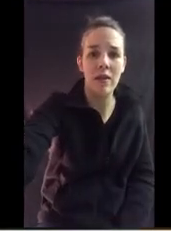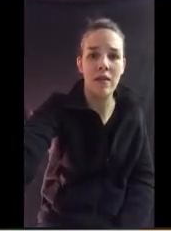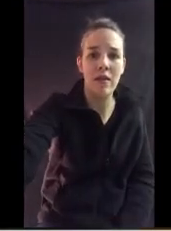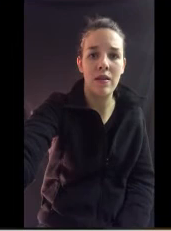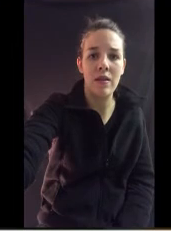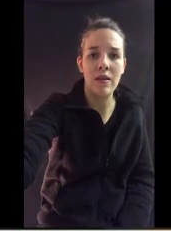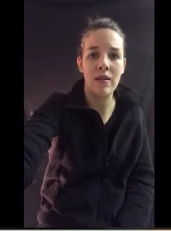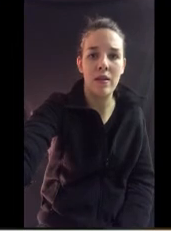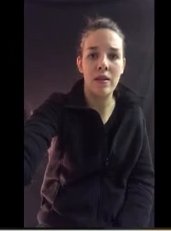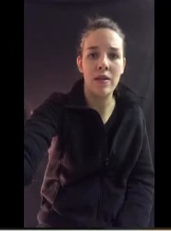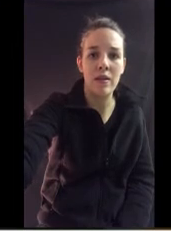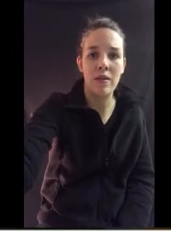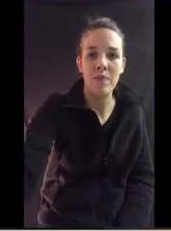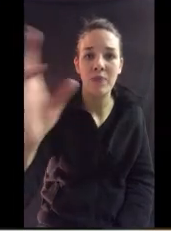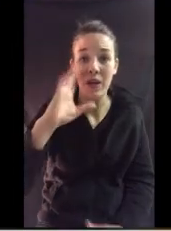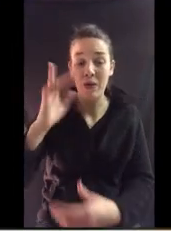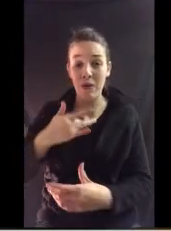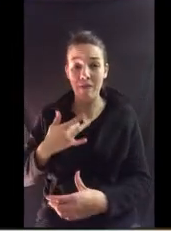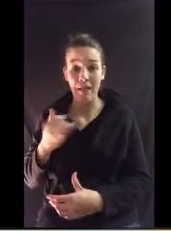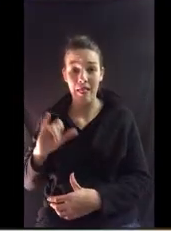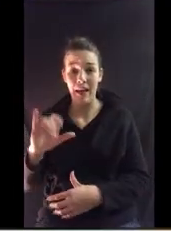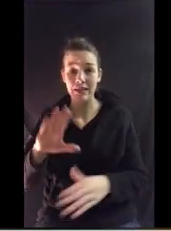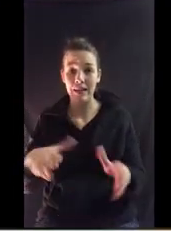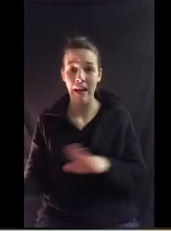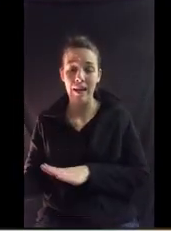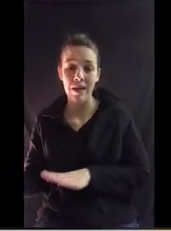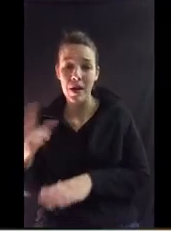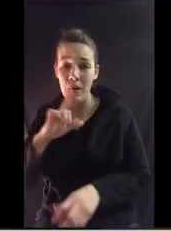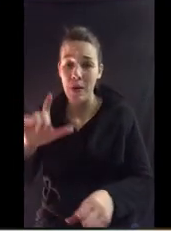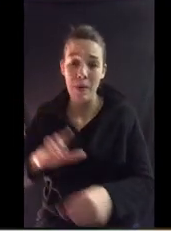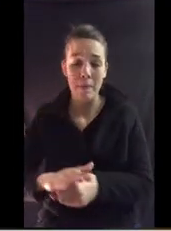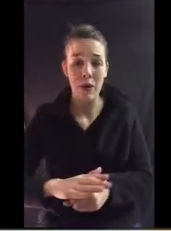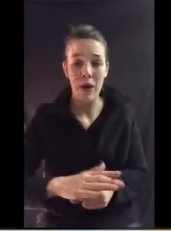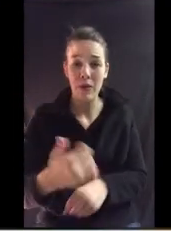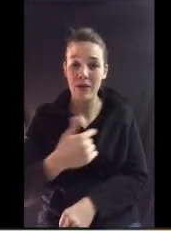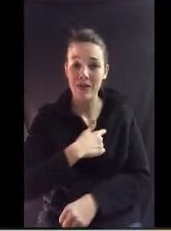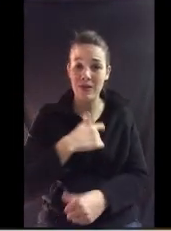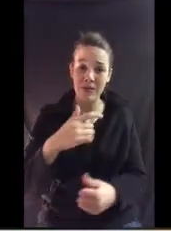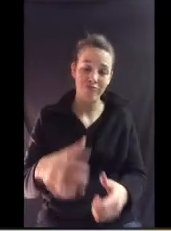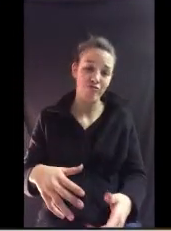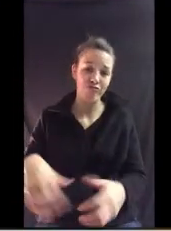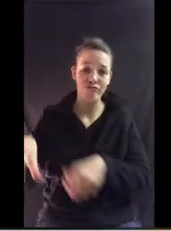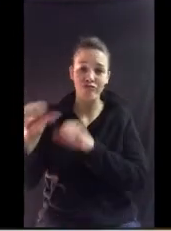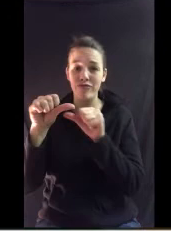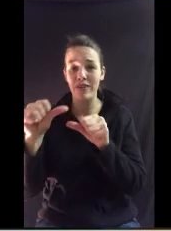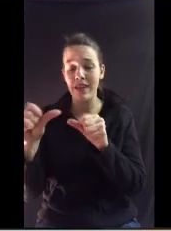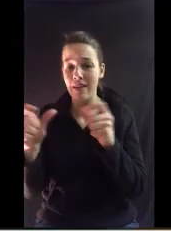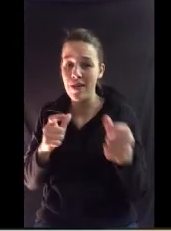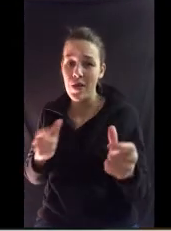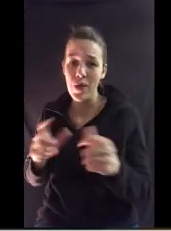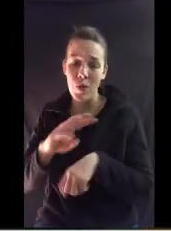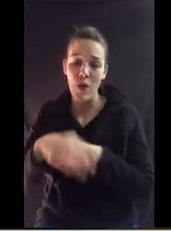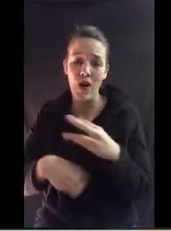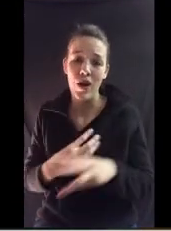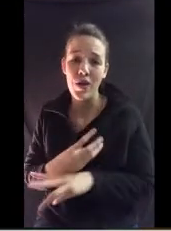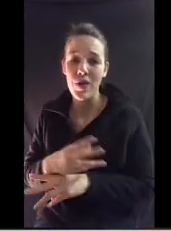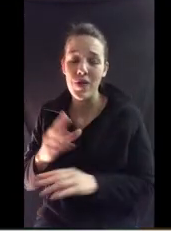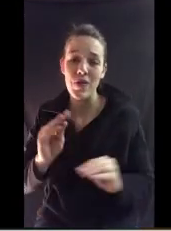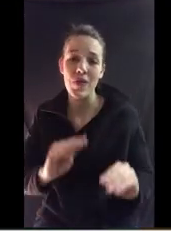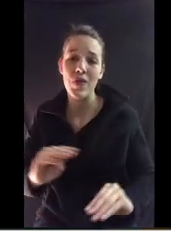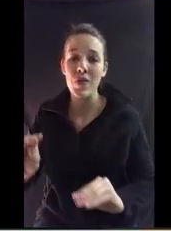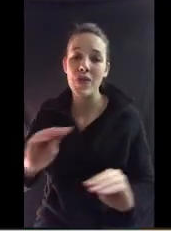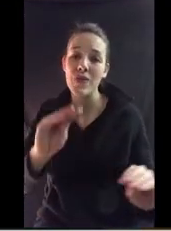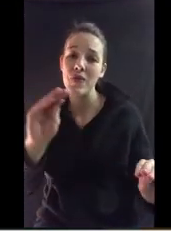breathe, and I know you feel like dying, but I promise we'll take the world to